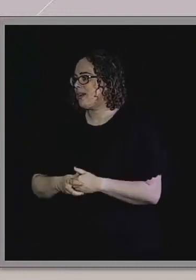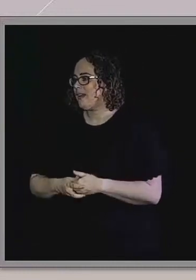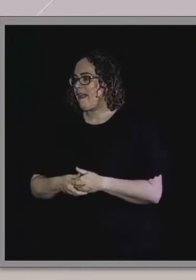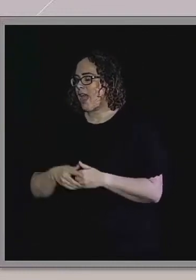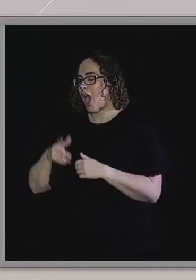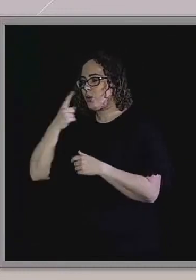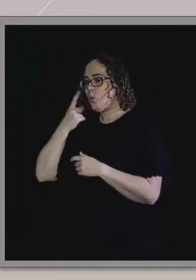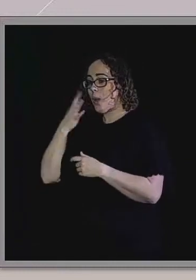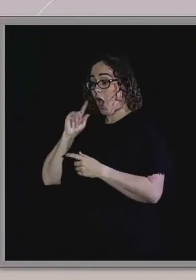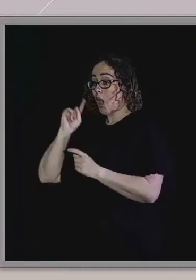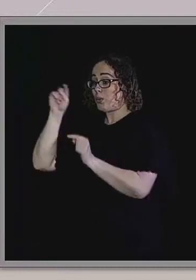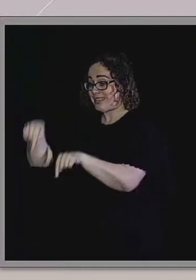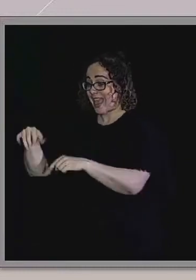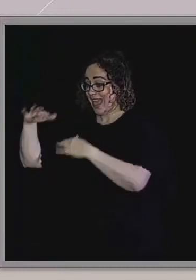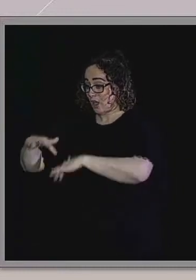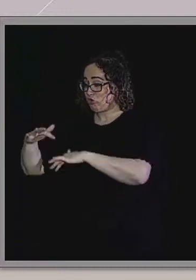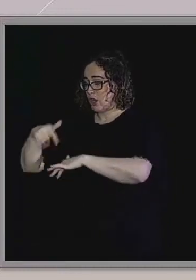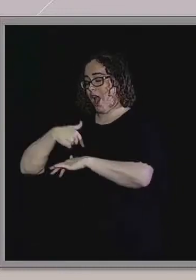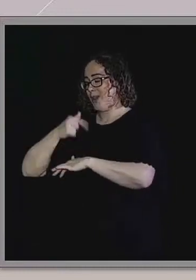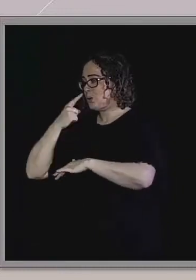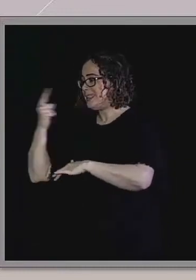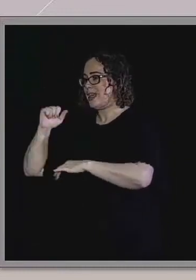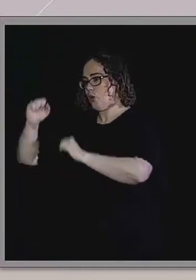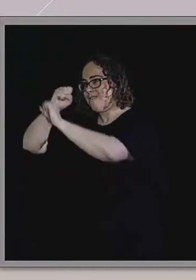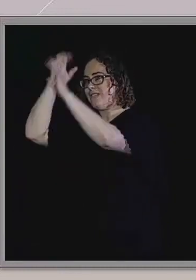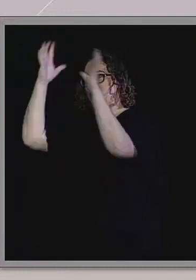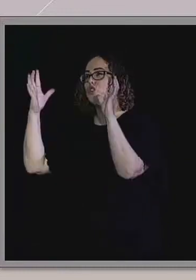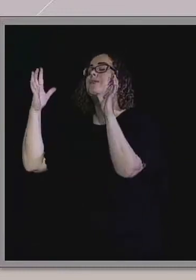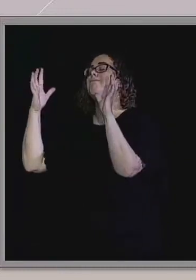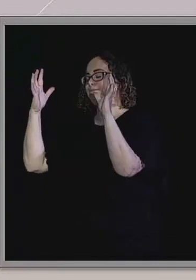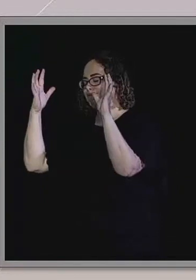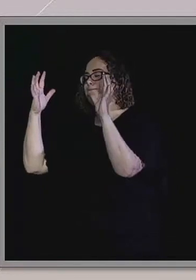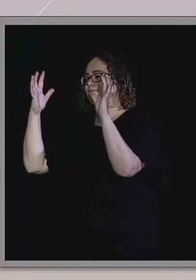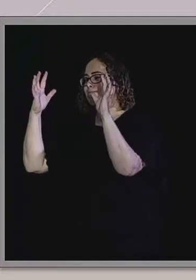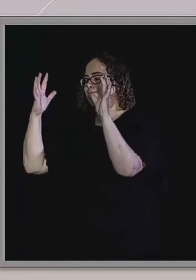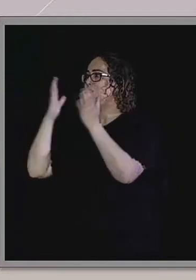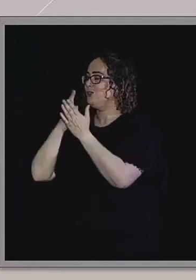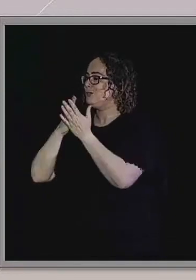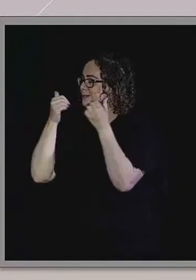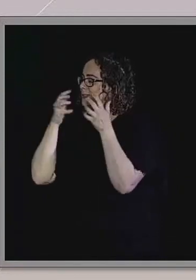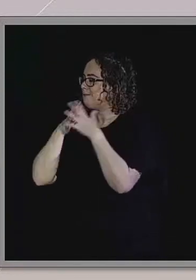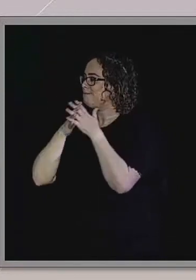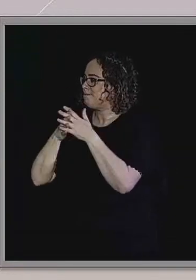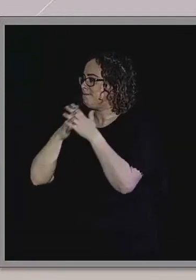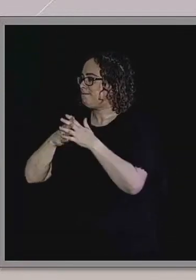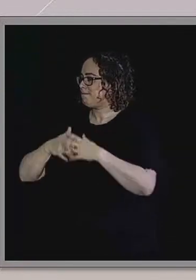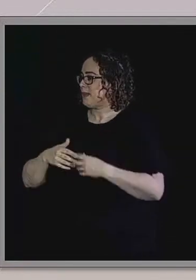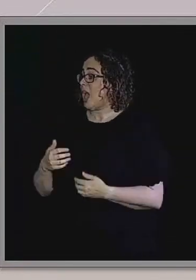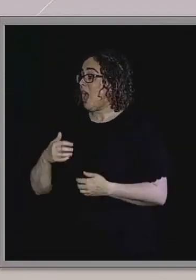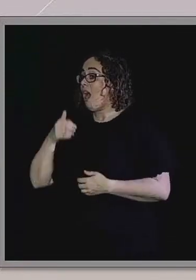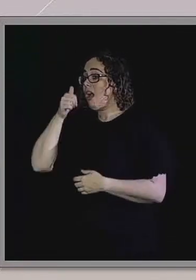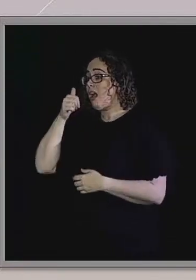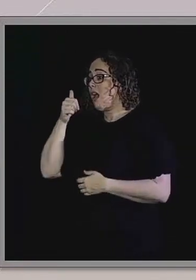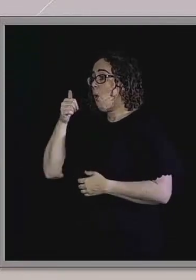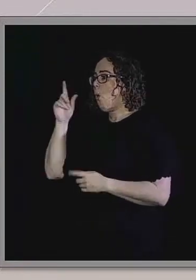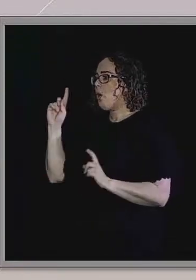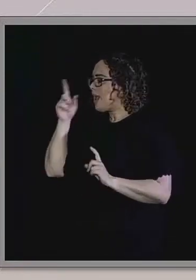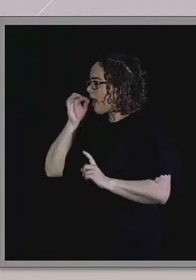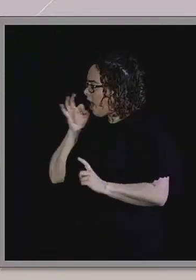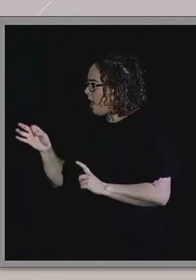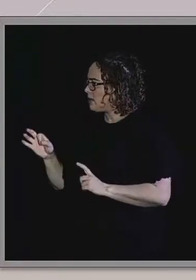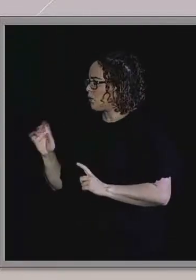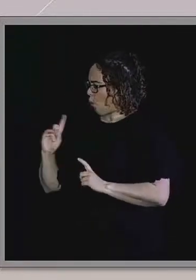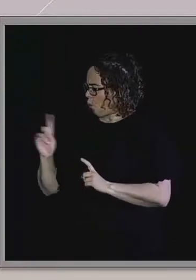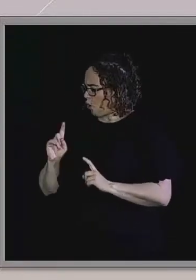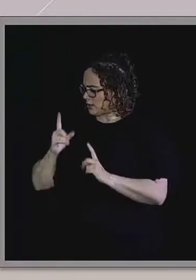then. My question is what's the next step for your youth? And I know after you and Lorraine are going to be working so hard, what's going to happen with the youth? And you mentioned this in